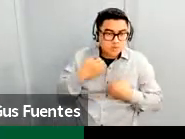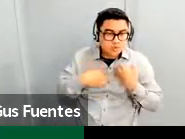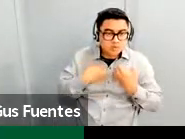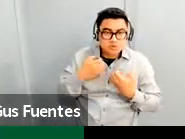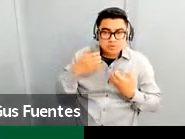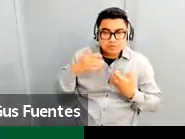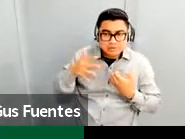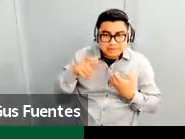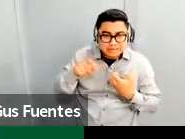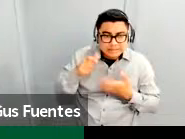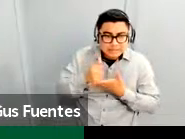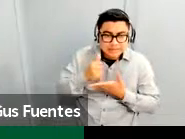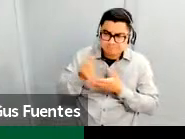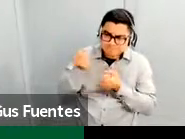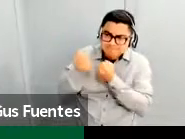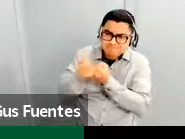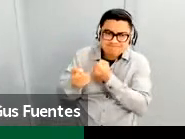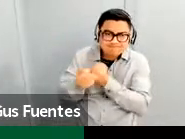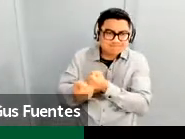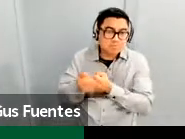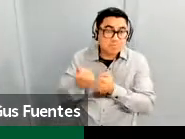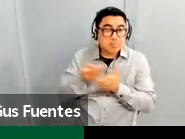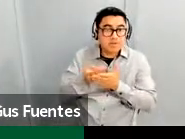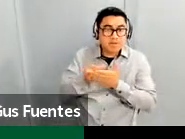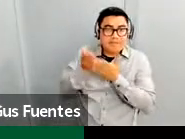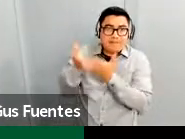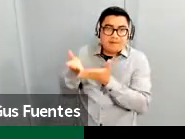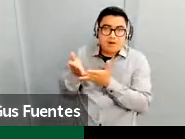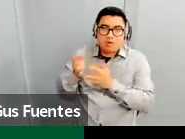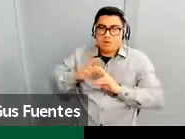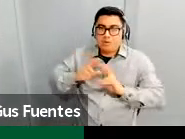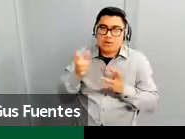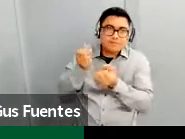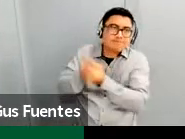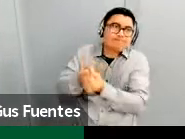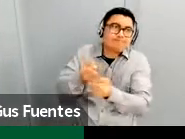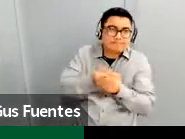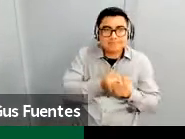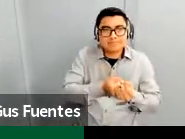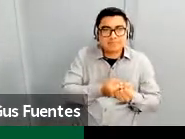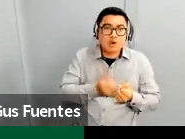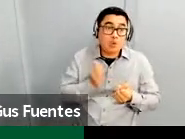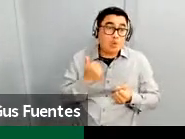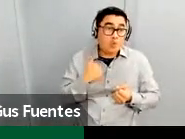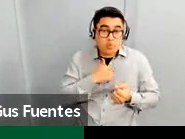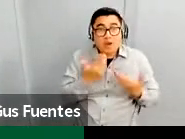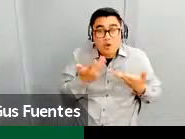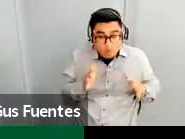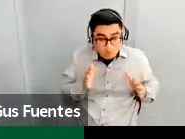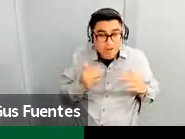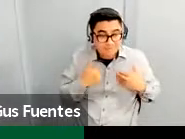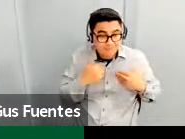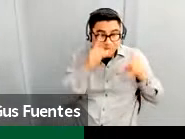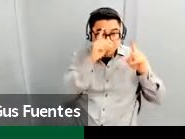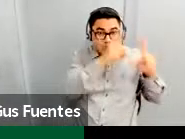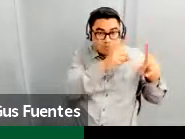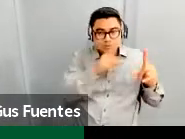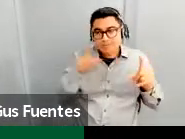well-being. So that's the nice part about those funds, is they really do support our already existing goals in our district.